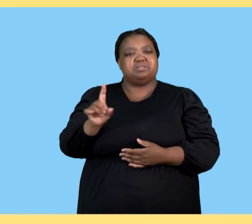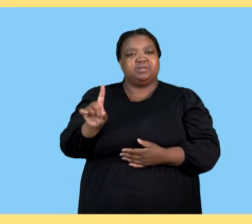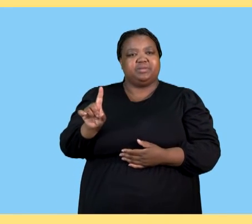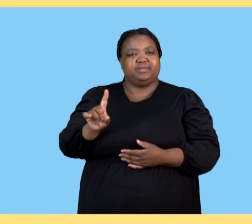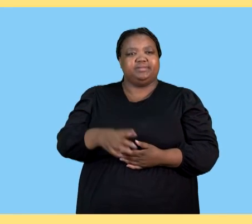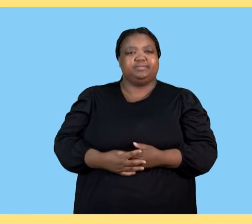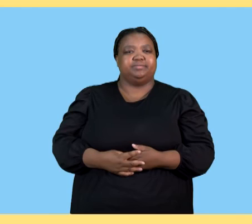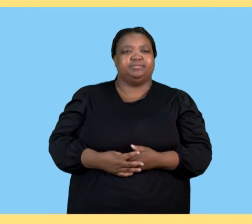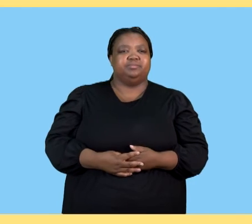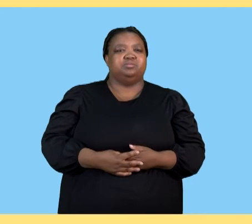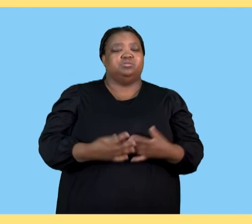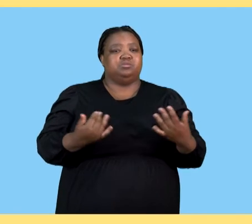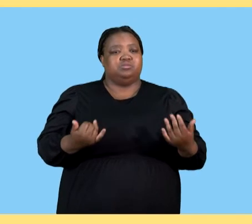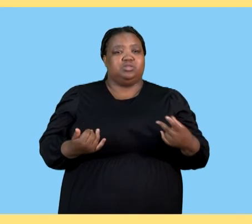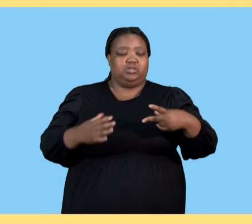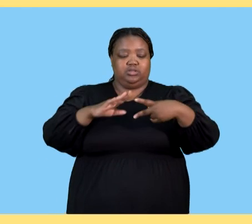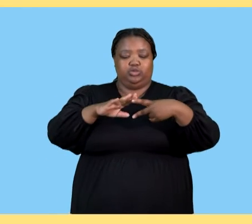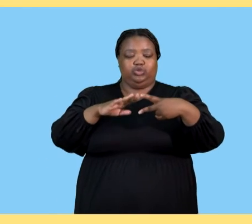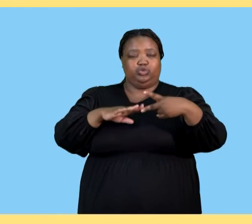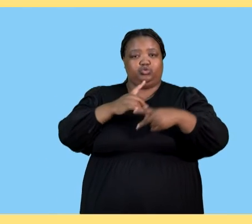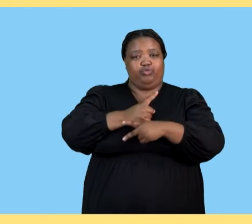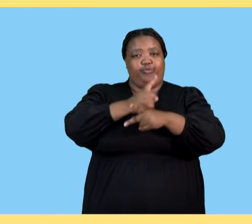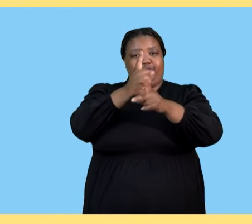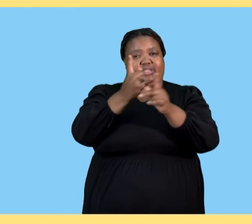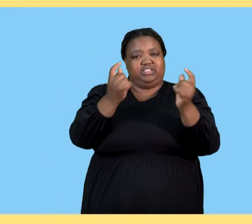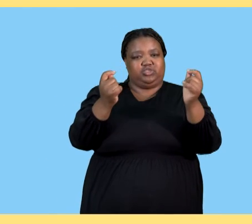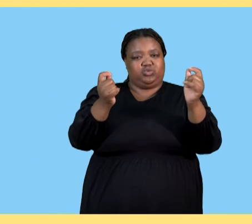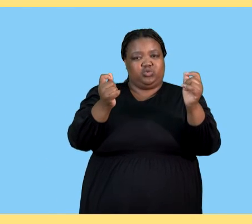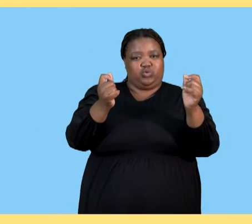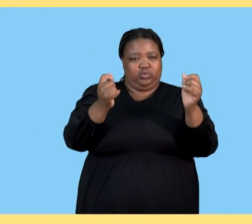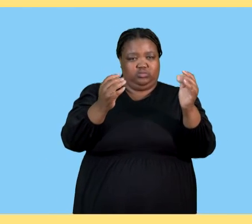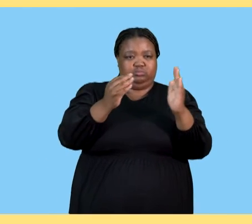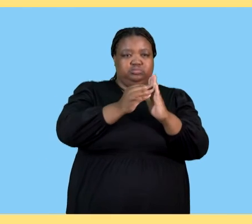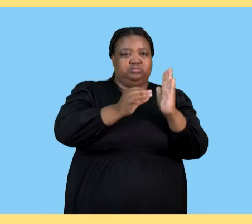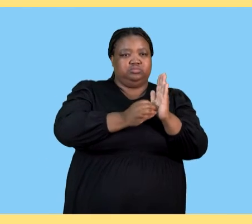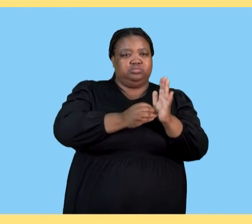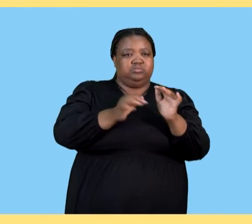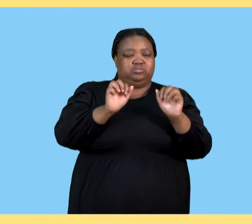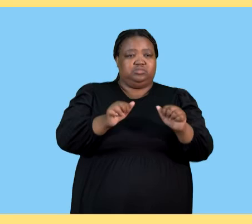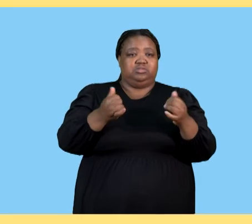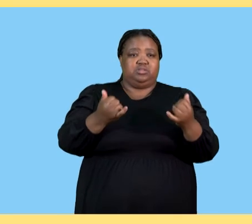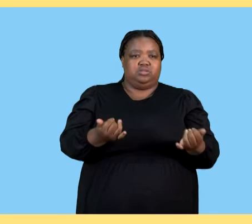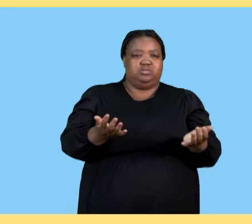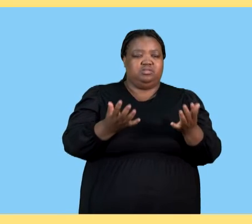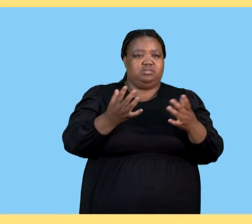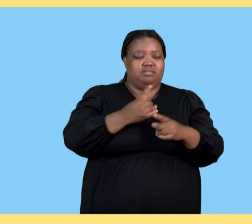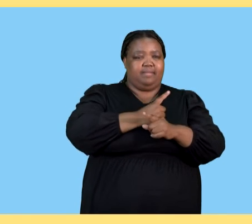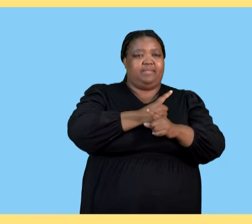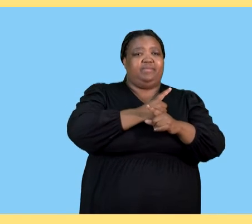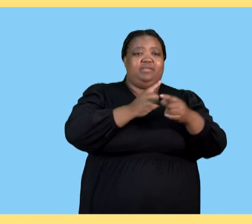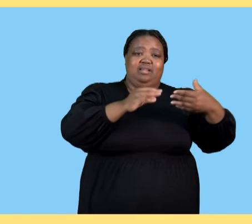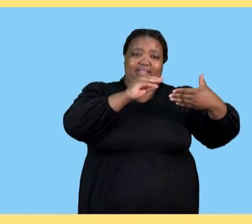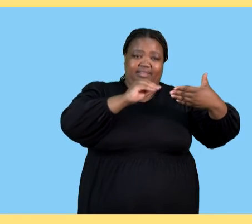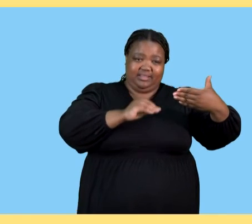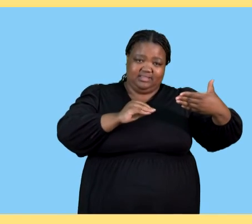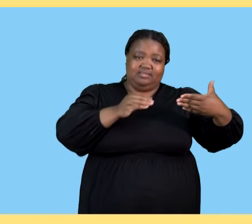of the question. List two fixed costs from the list below. So we have this list and